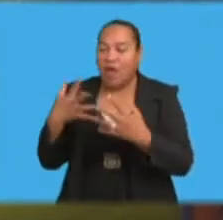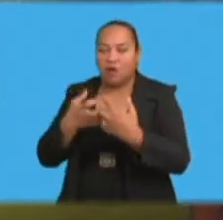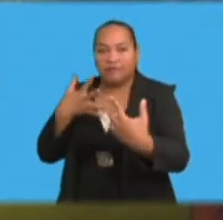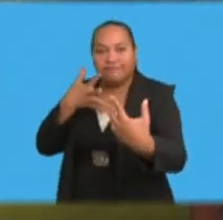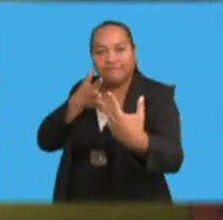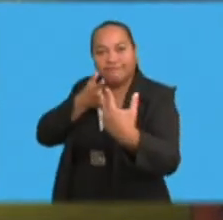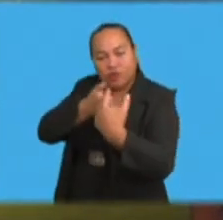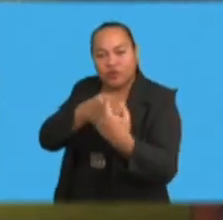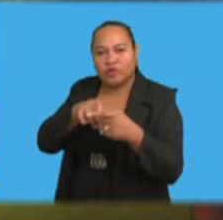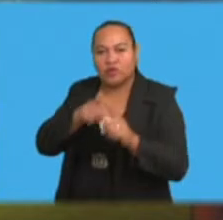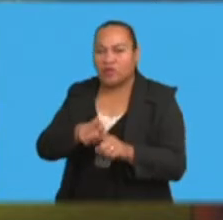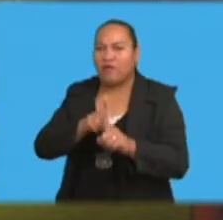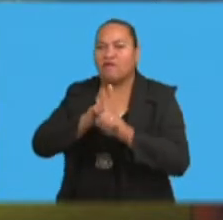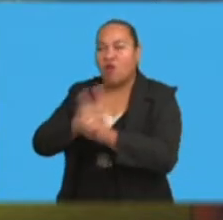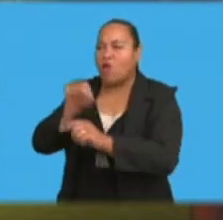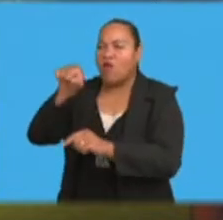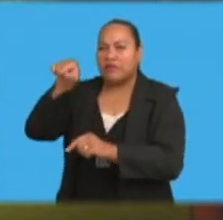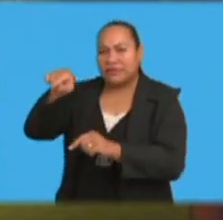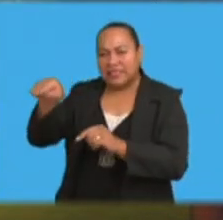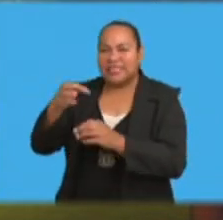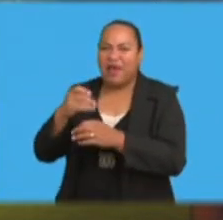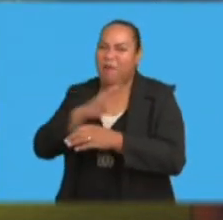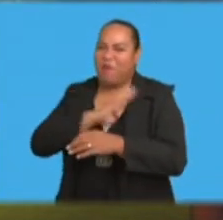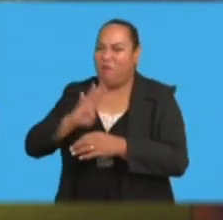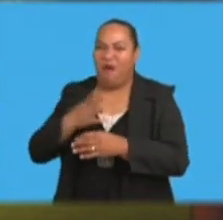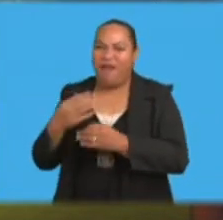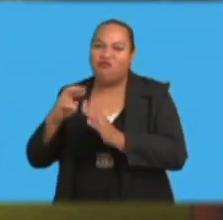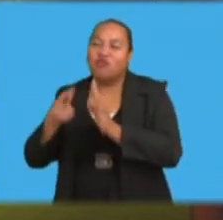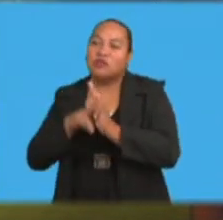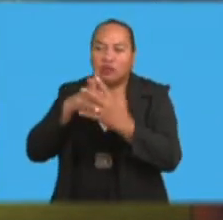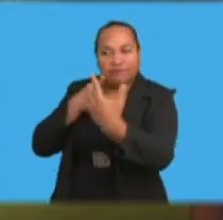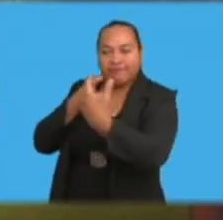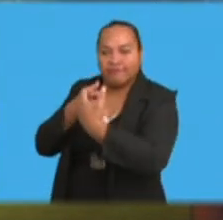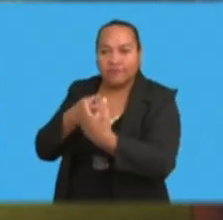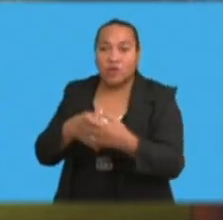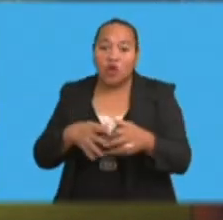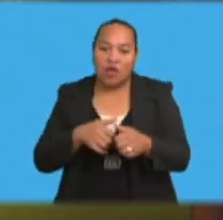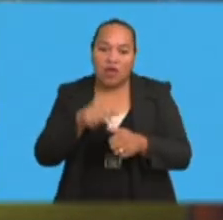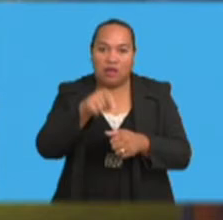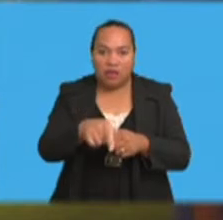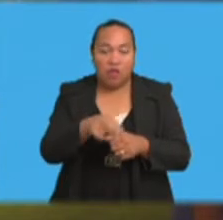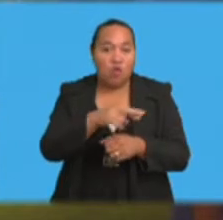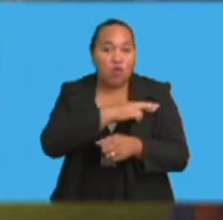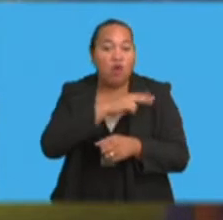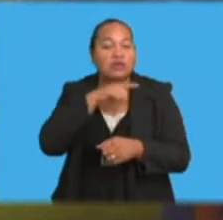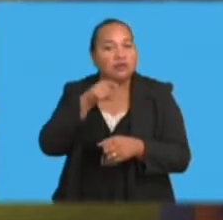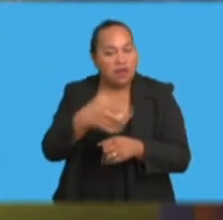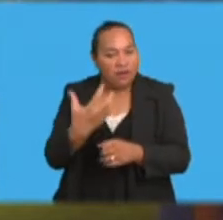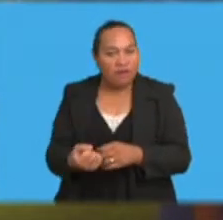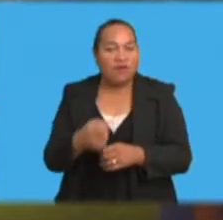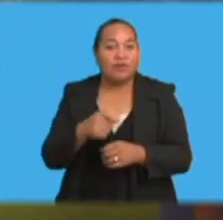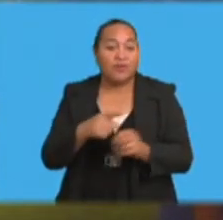the RBF board. Madam Speaker, this vigilance is embedded in the role that the RBF plays. As the